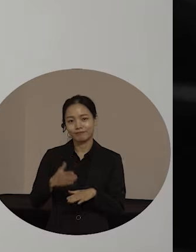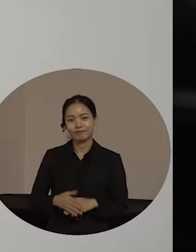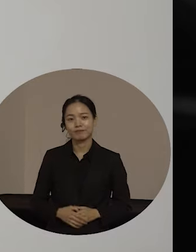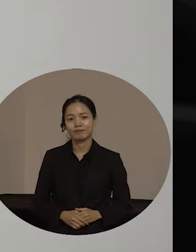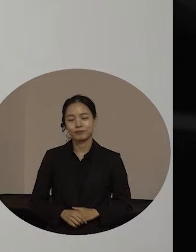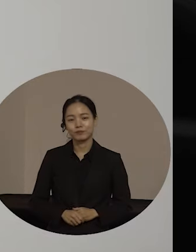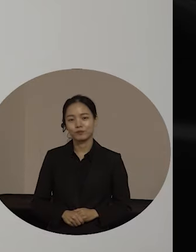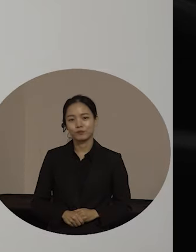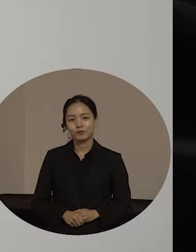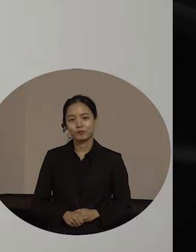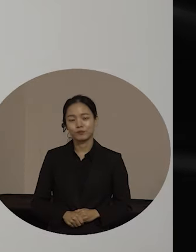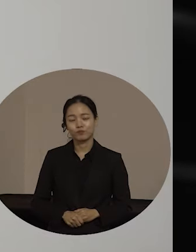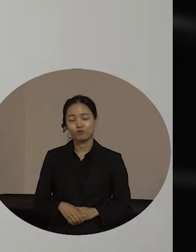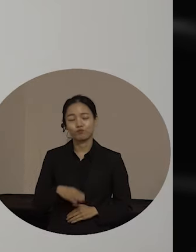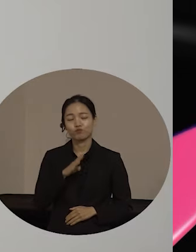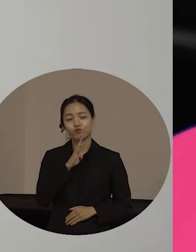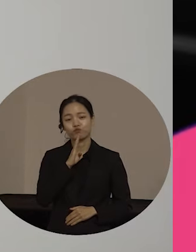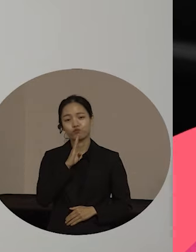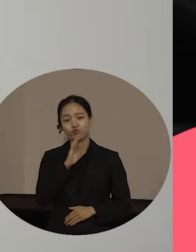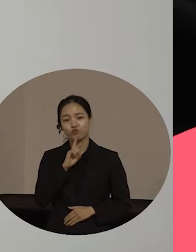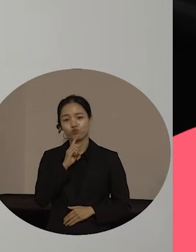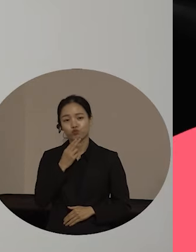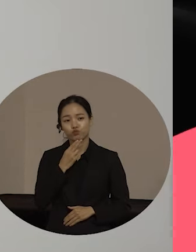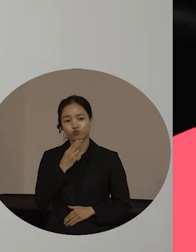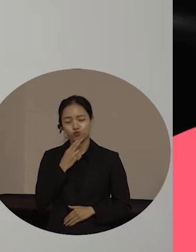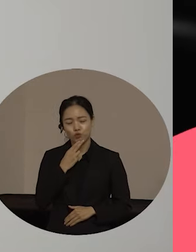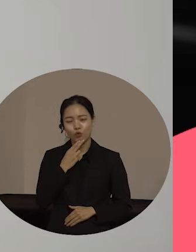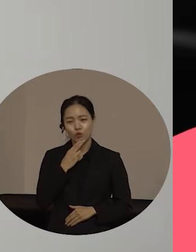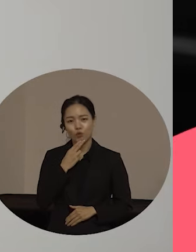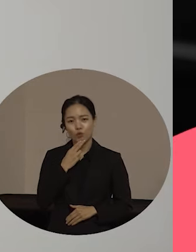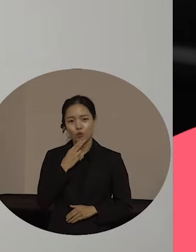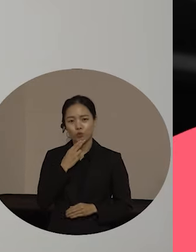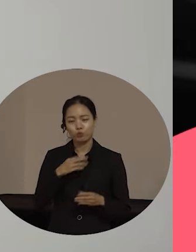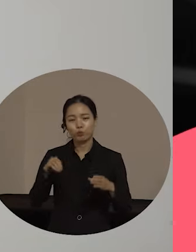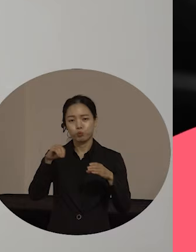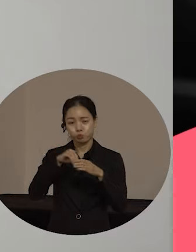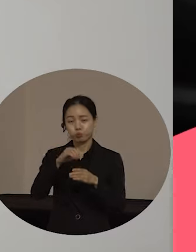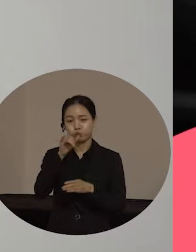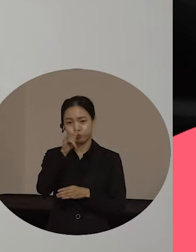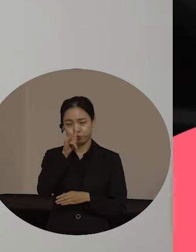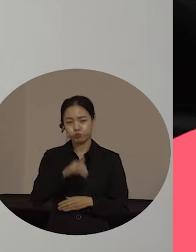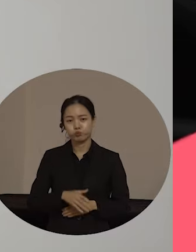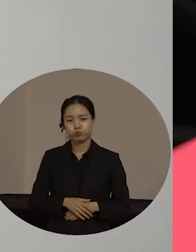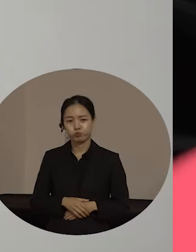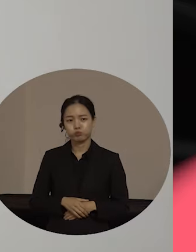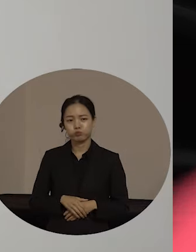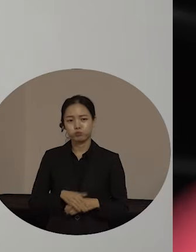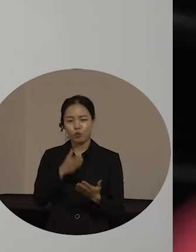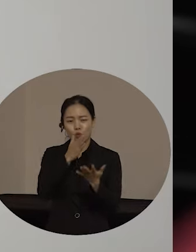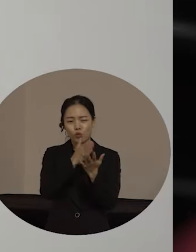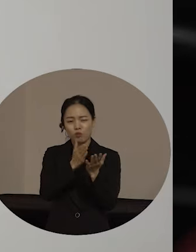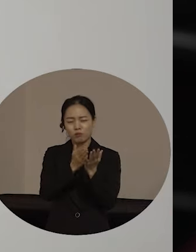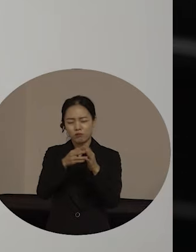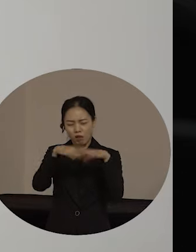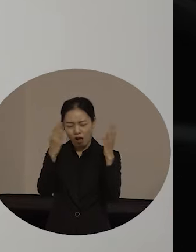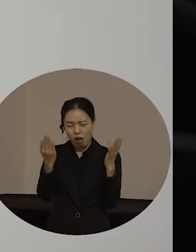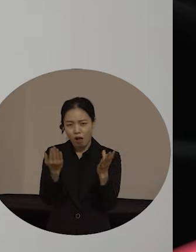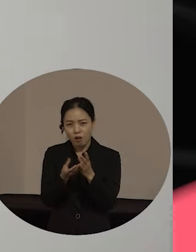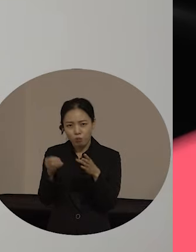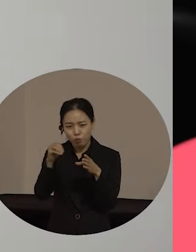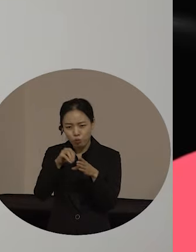I would answer yes, of course it's present. Every form of art and every field of art we